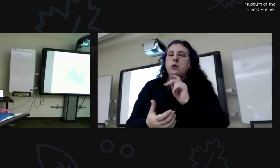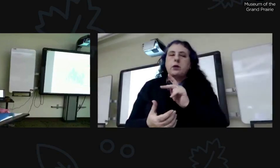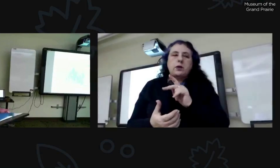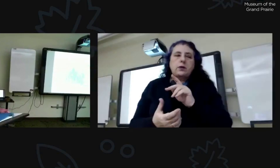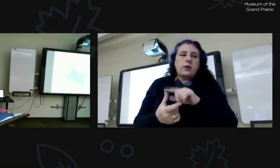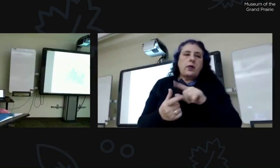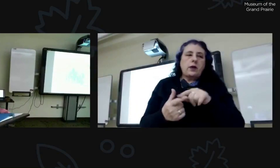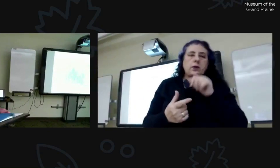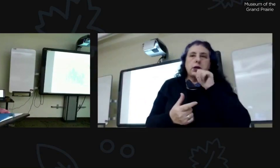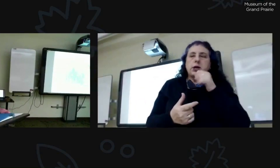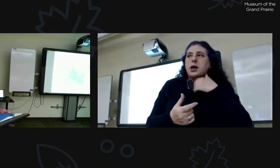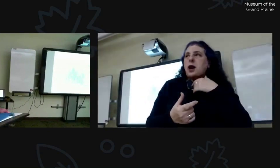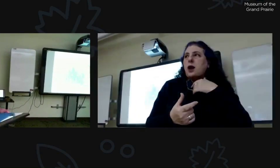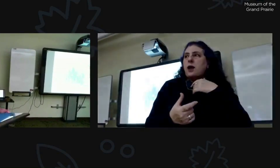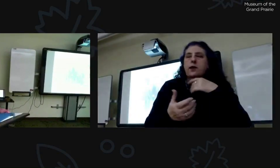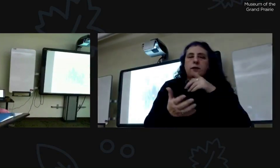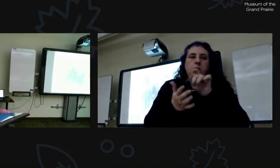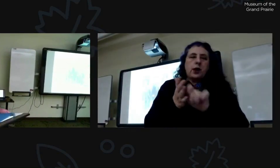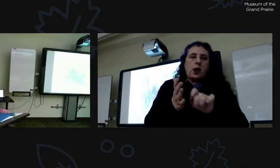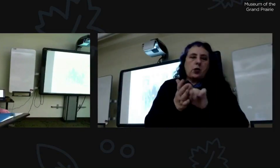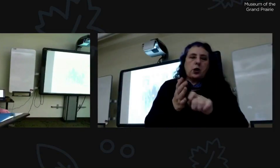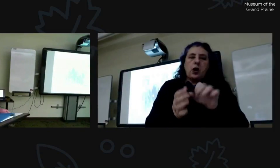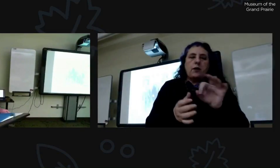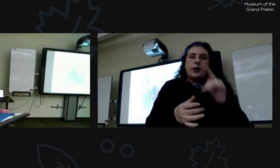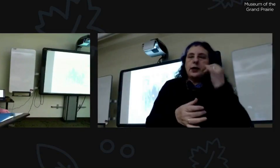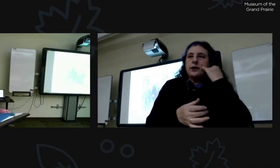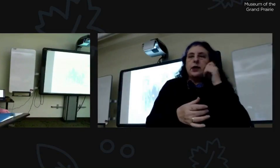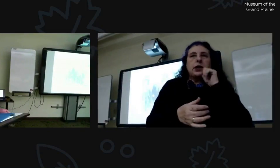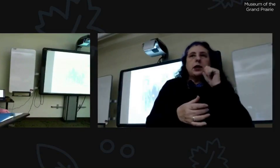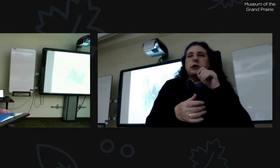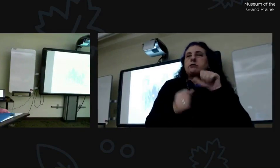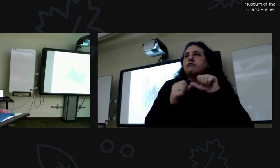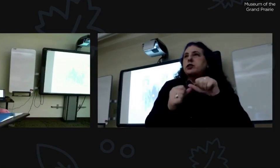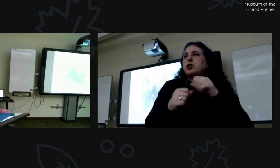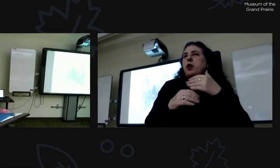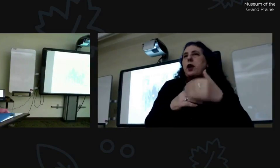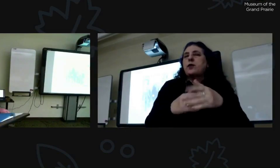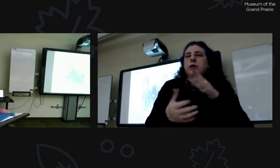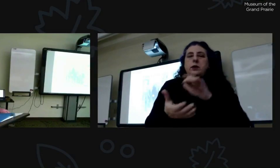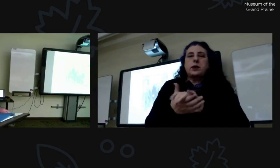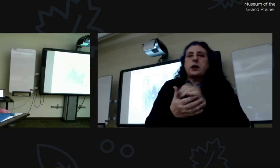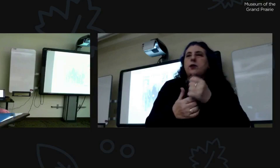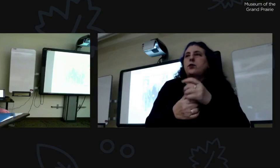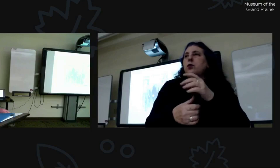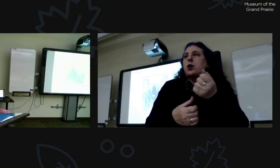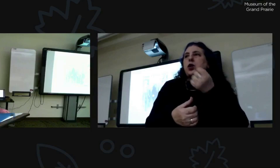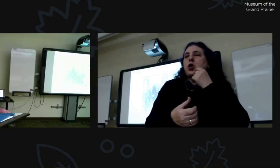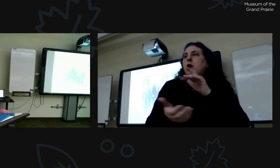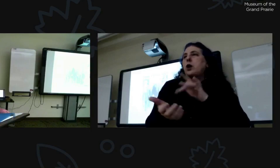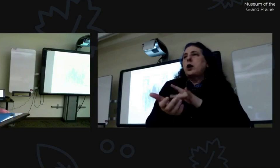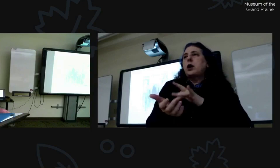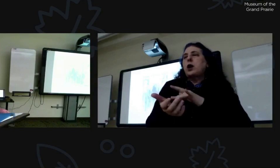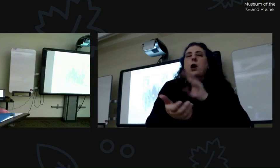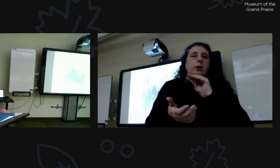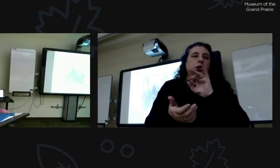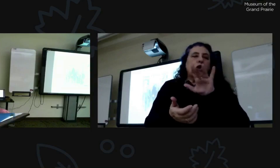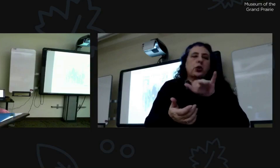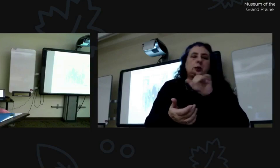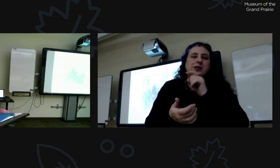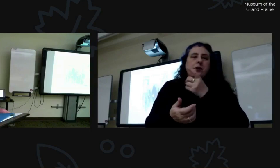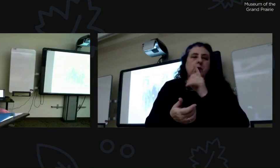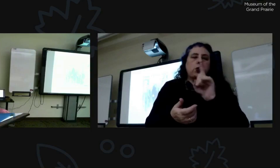because then you wouldn't have an account of it right right so i mean yeah everybody took mercury i i mean it was everywhere